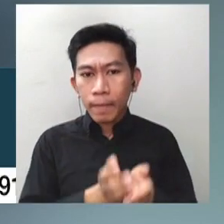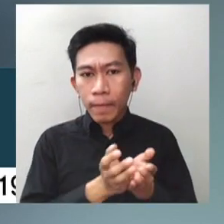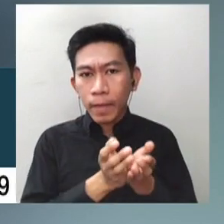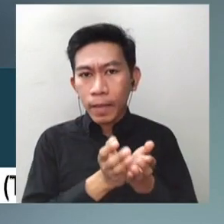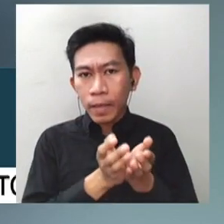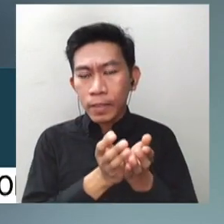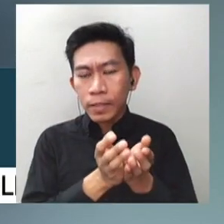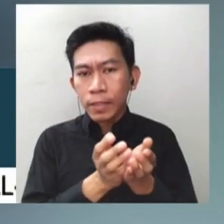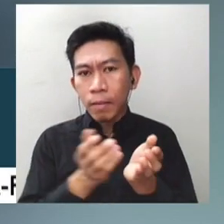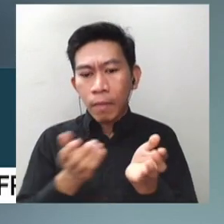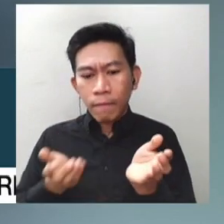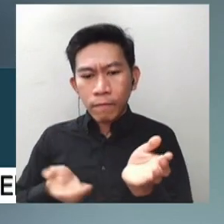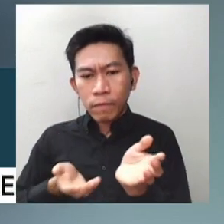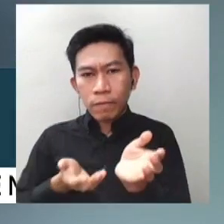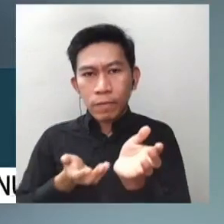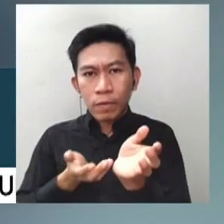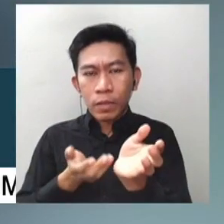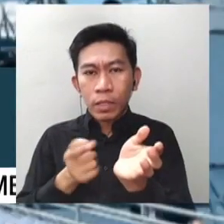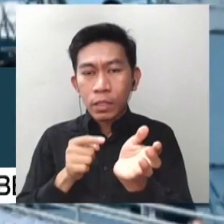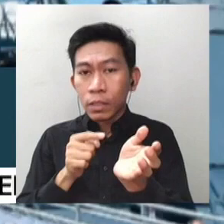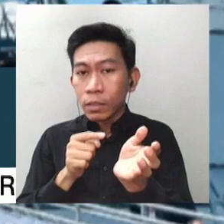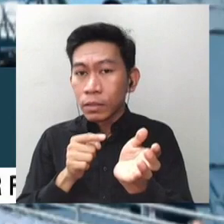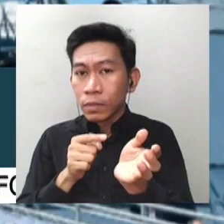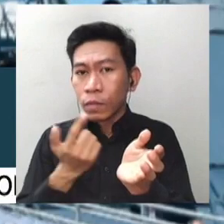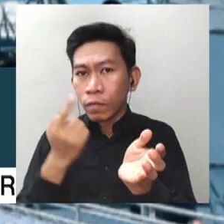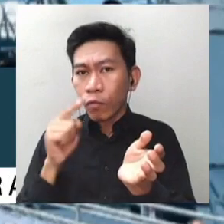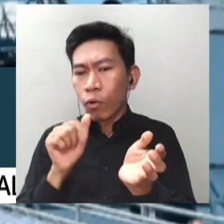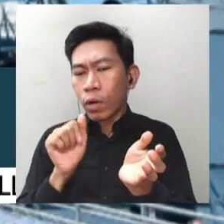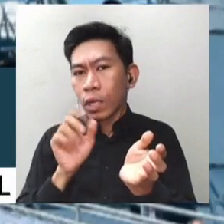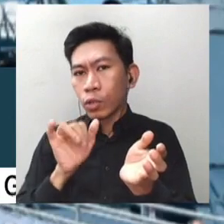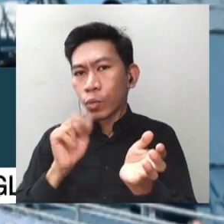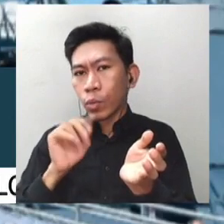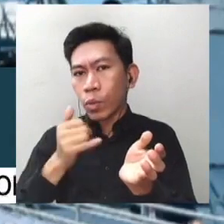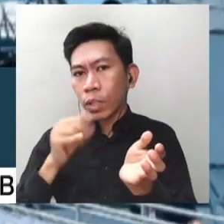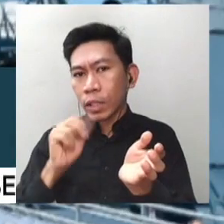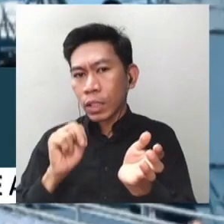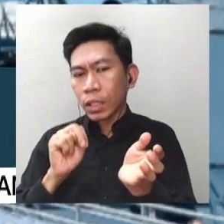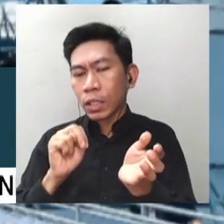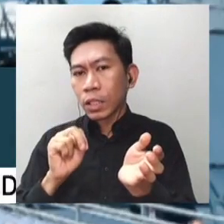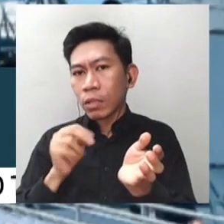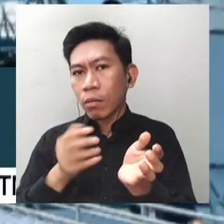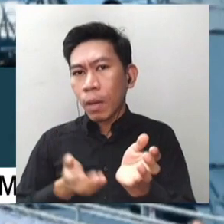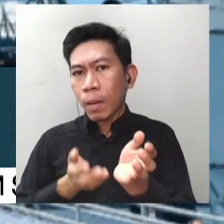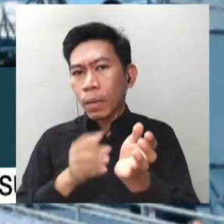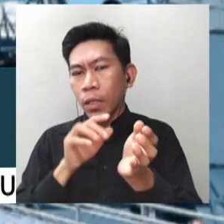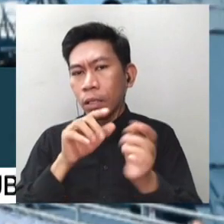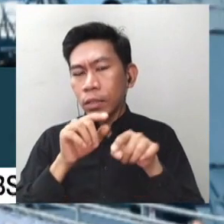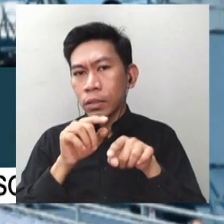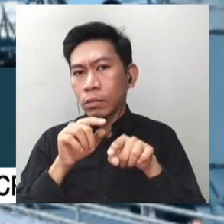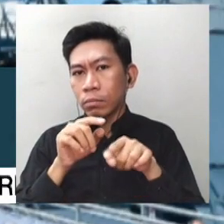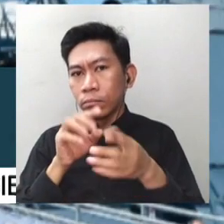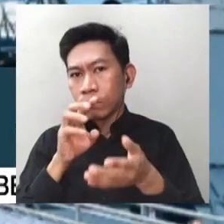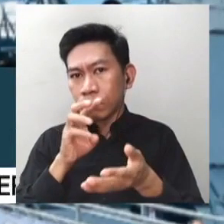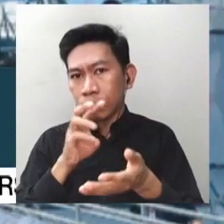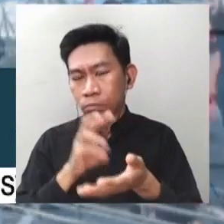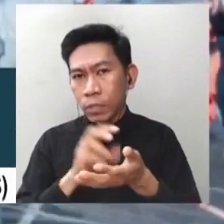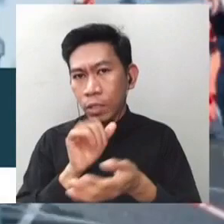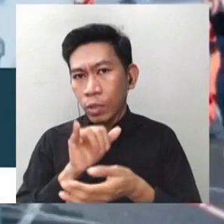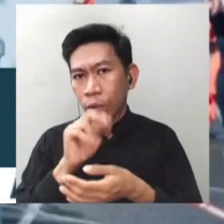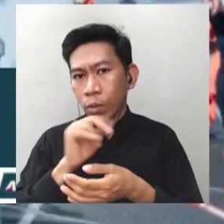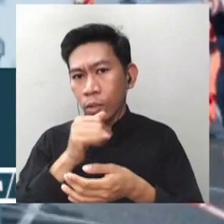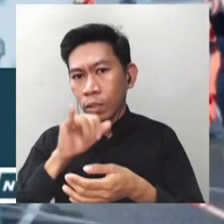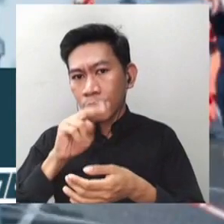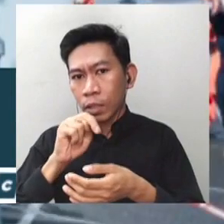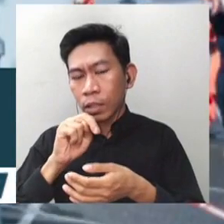which on a resupply mission to Irian Shoal, to the BRP Sierra Madre in Irian Shoal. And during that time, Chinese Coast